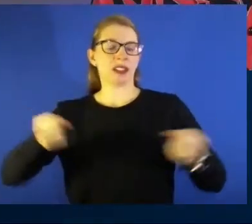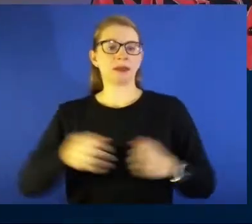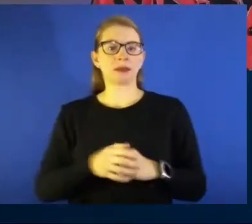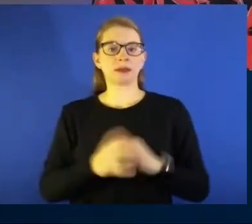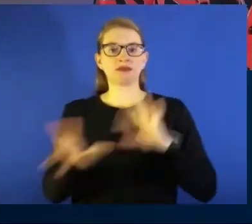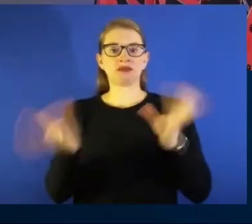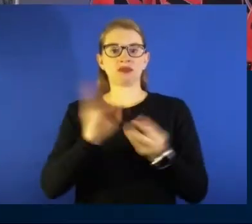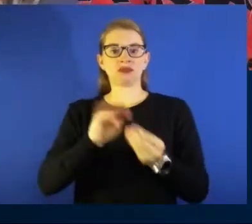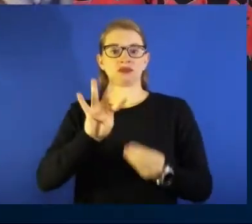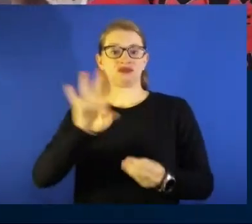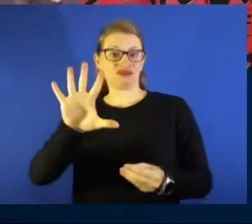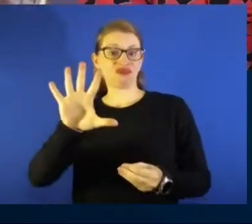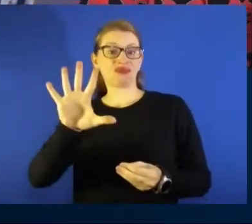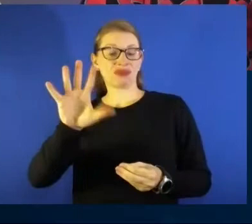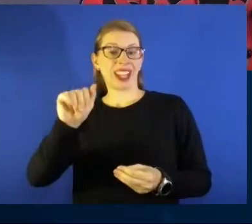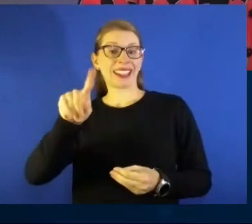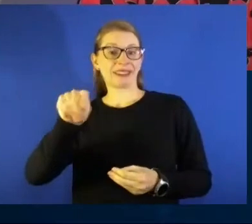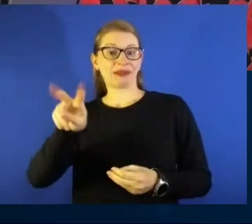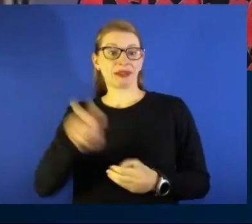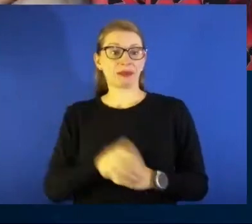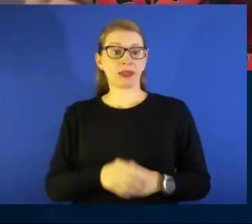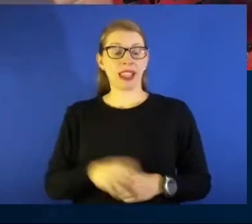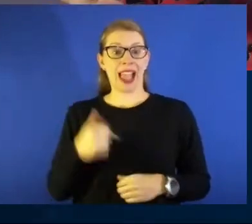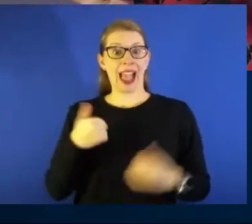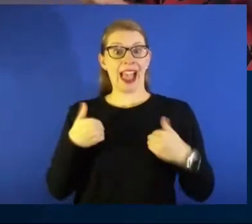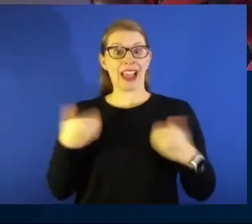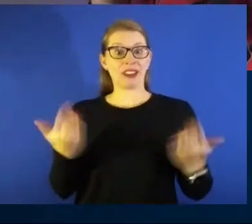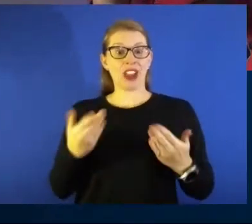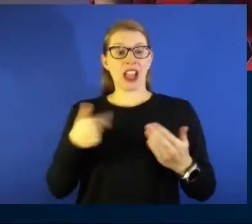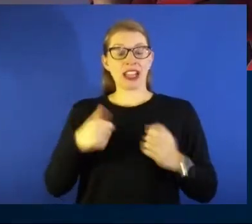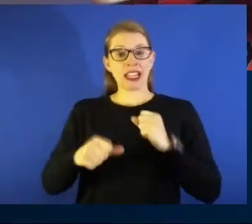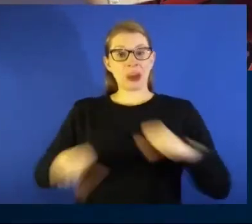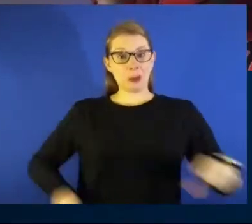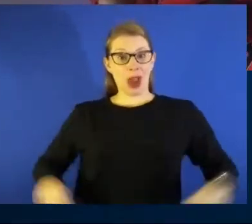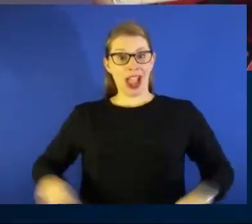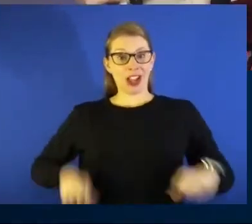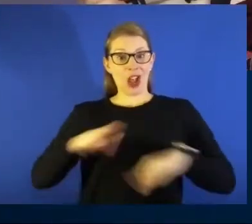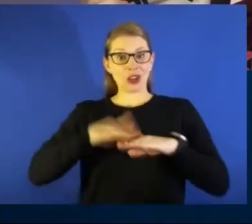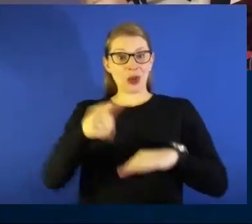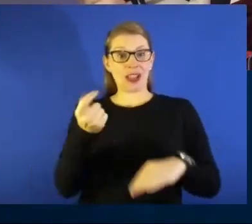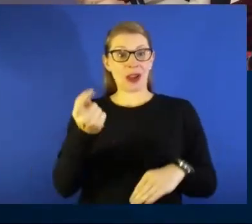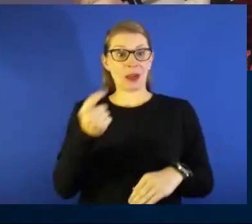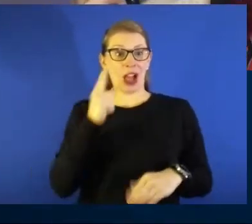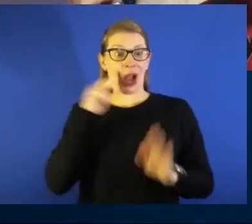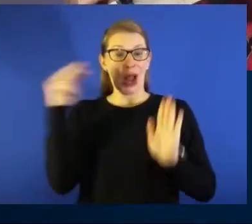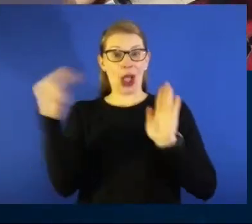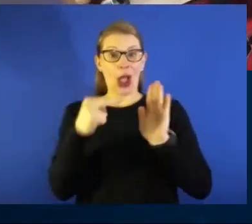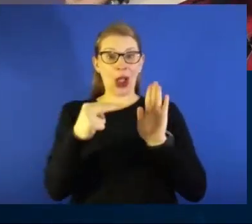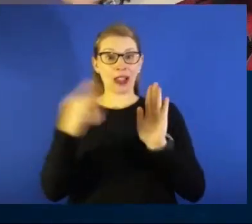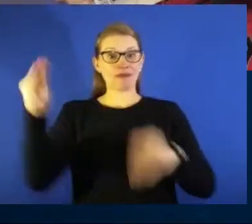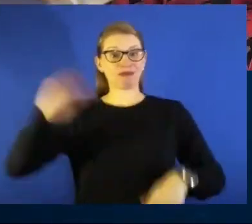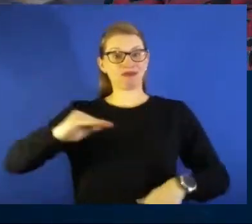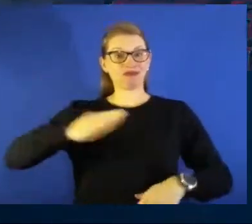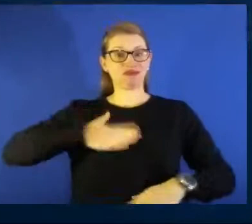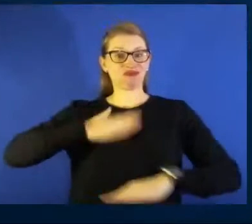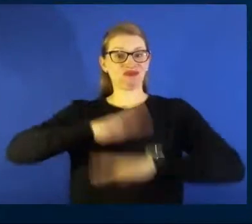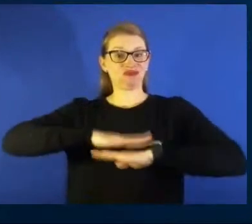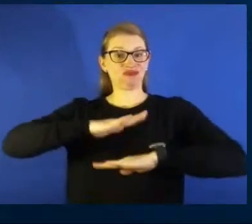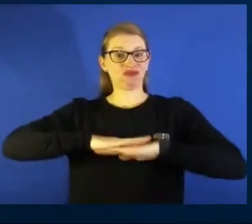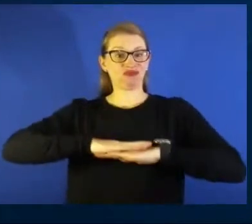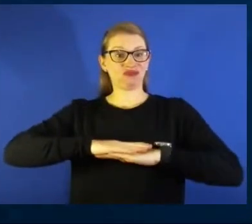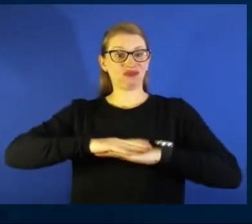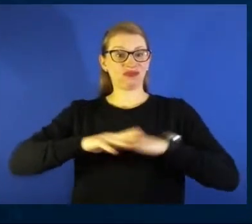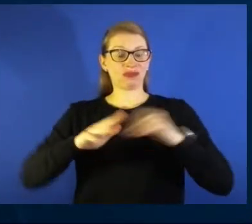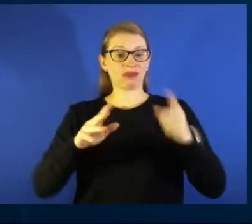right now. All right, thank you for that update. Guess what I have? I got to brag on you just a little bit. Look what ended up on my desk. Yeah. Okay, so we're going to pull up